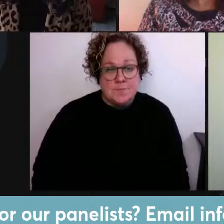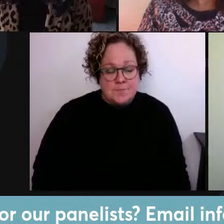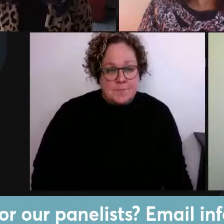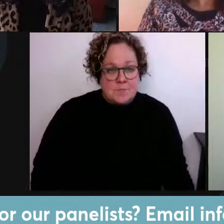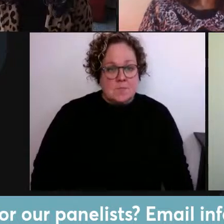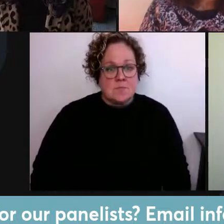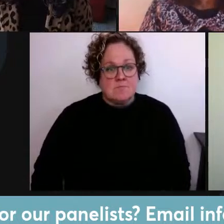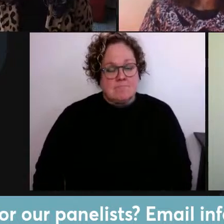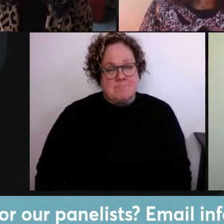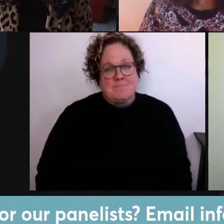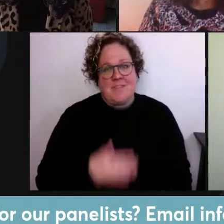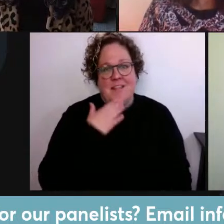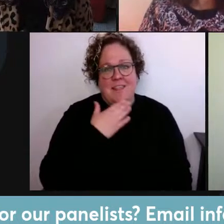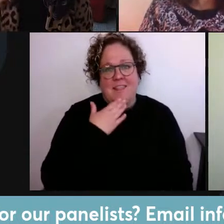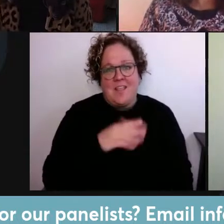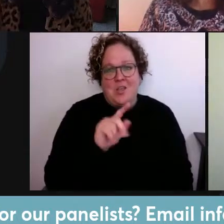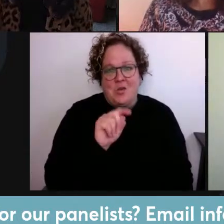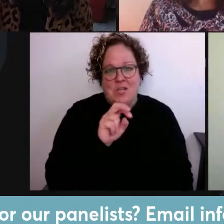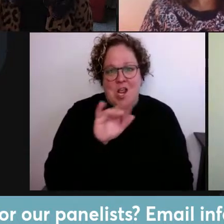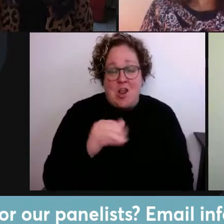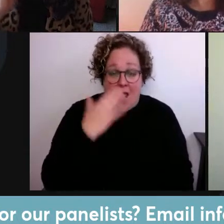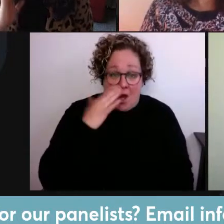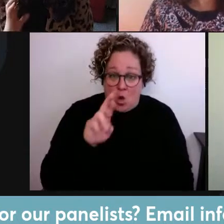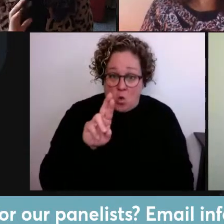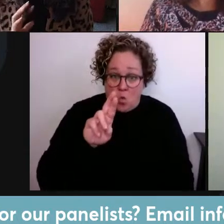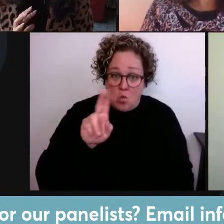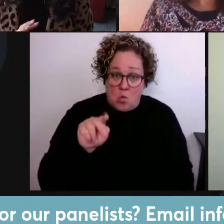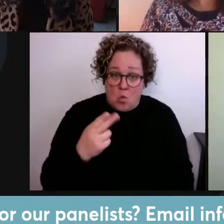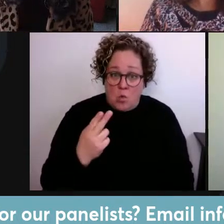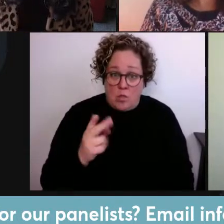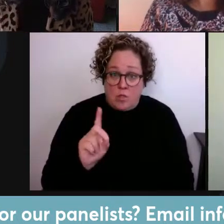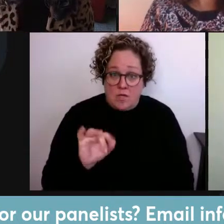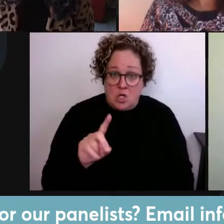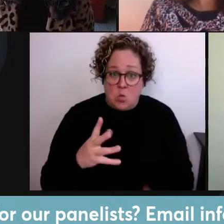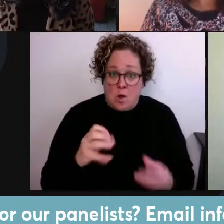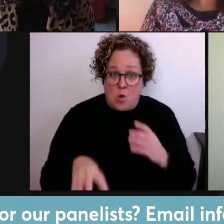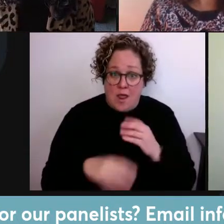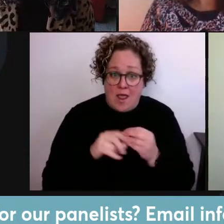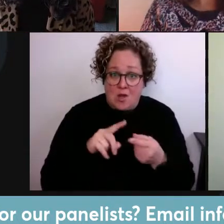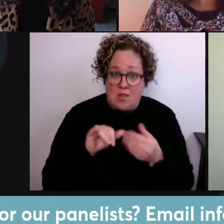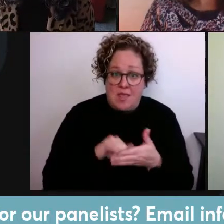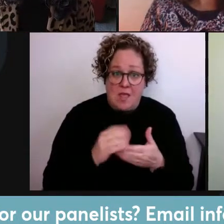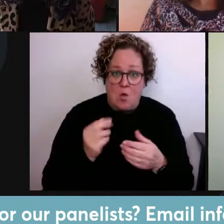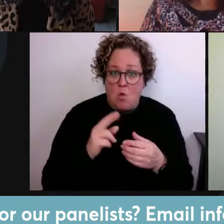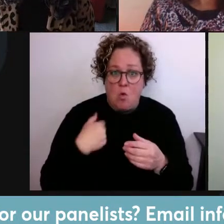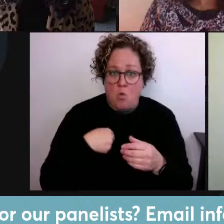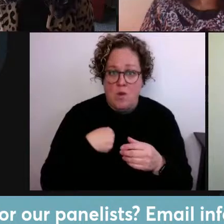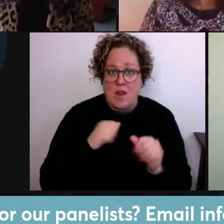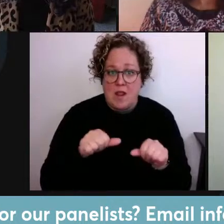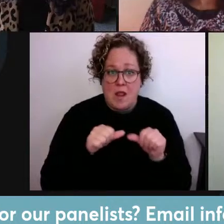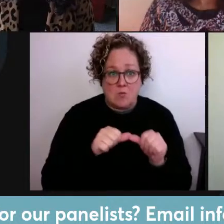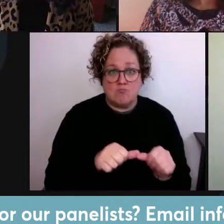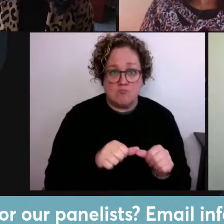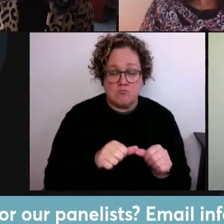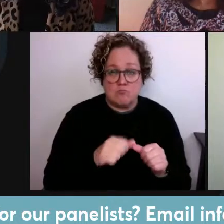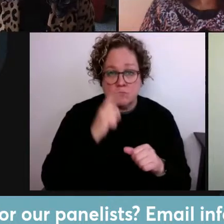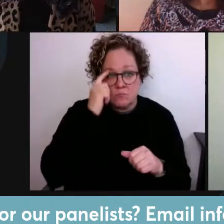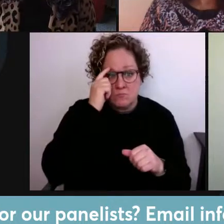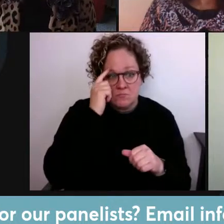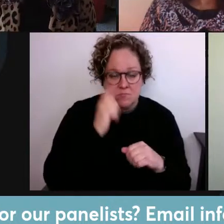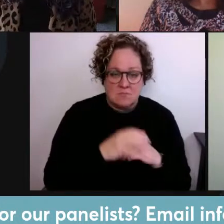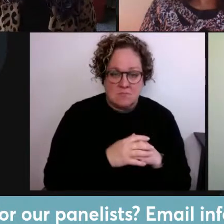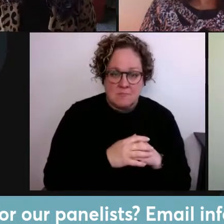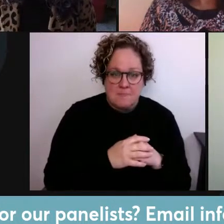Thank you, Terri. I don't know, Ruth or Jim, if you want to add on to that or I can keep us going, but I want to make an opening for